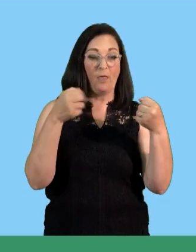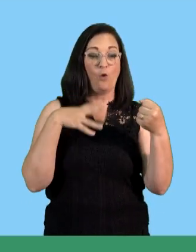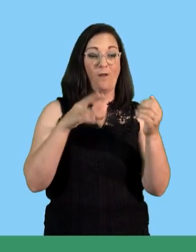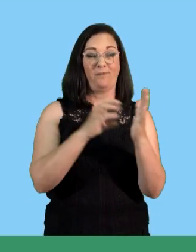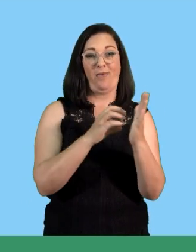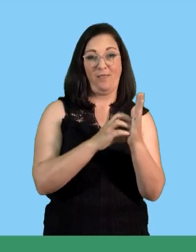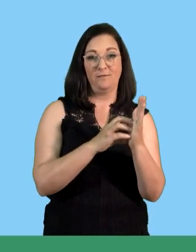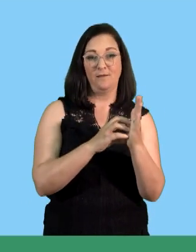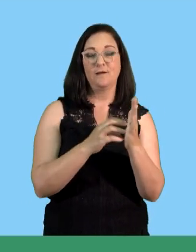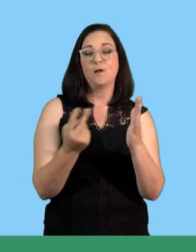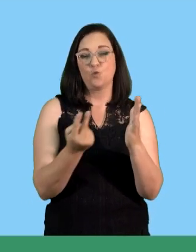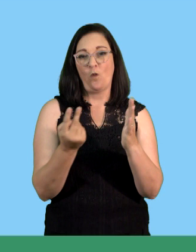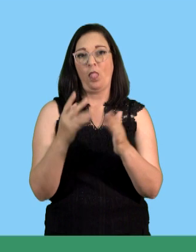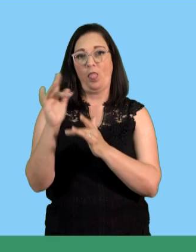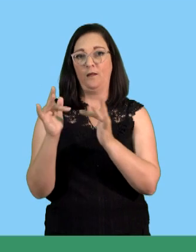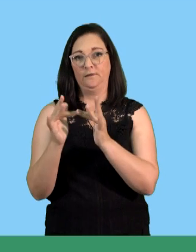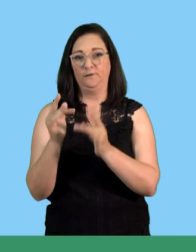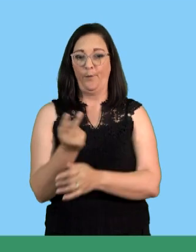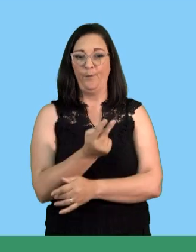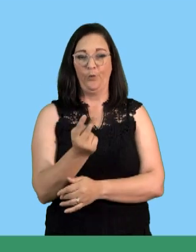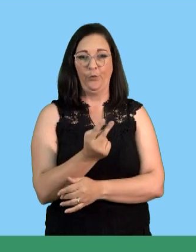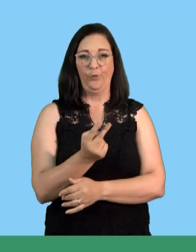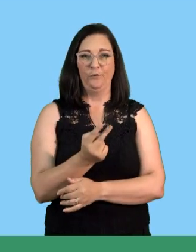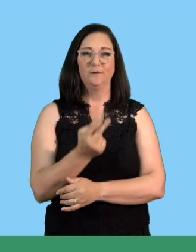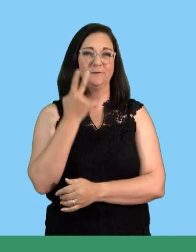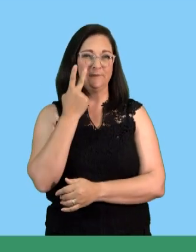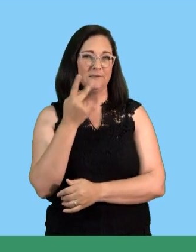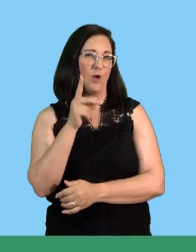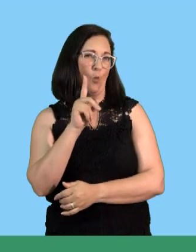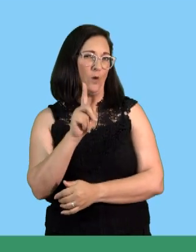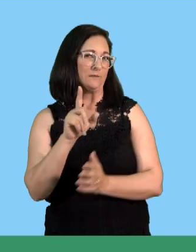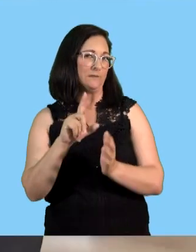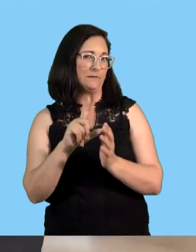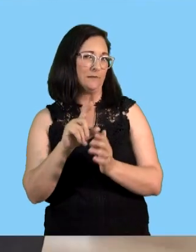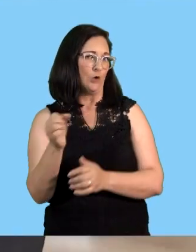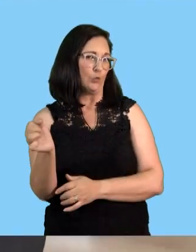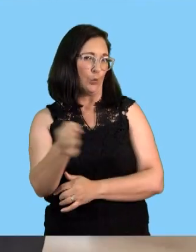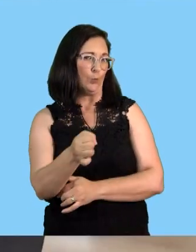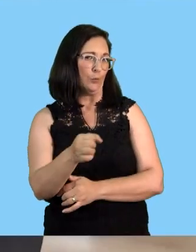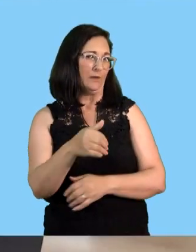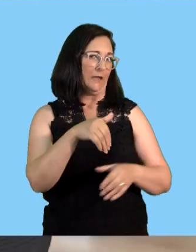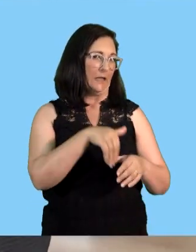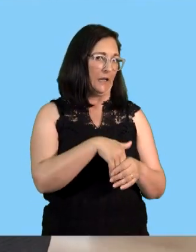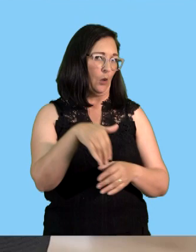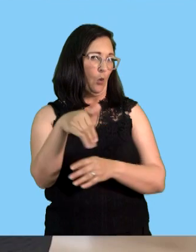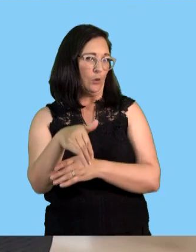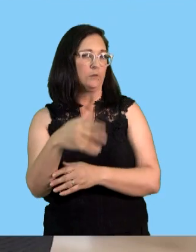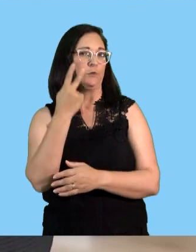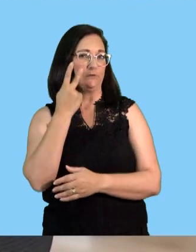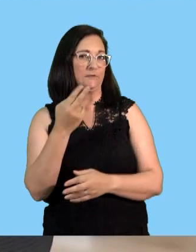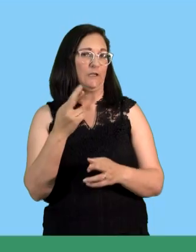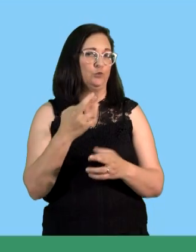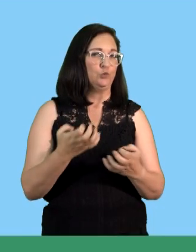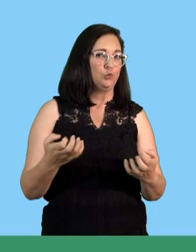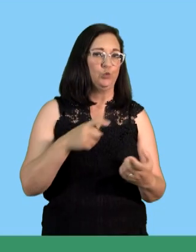and also on the internet. Already this should tell you the type of recruitment that they've used and the source that they've